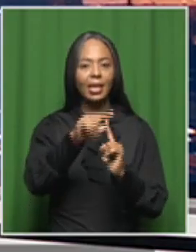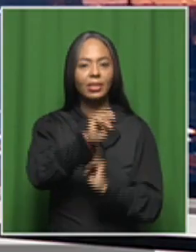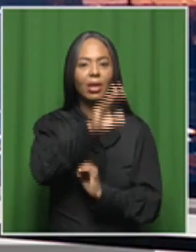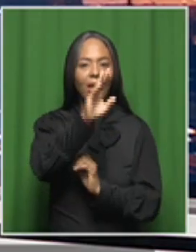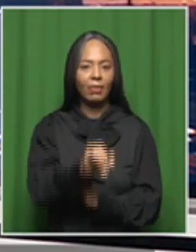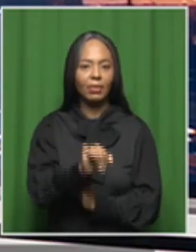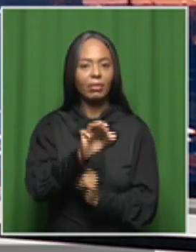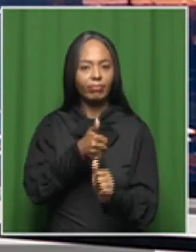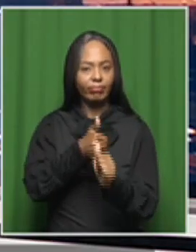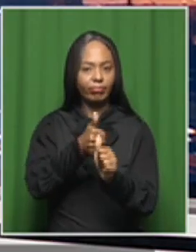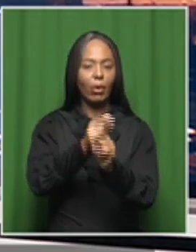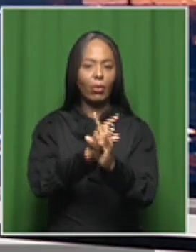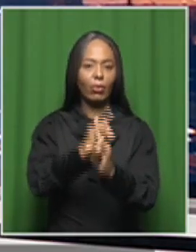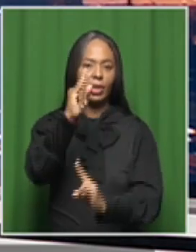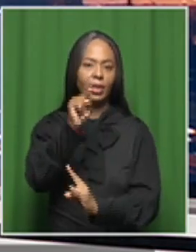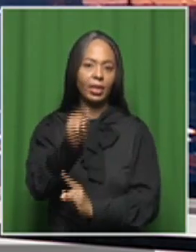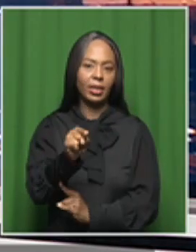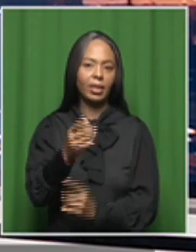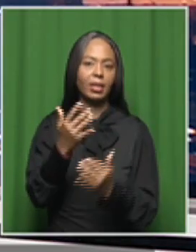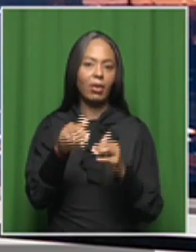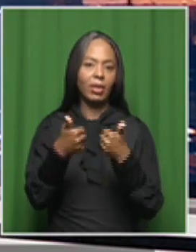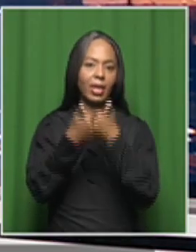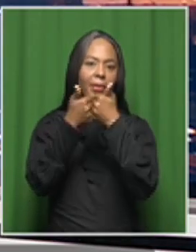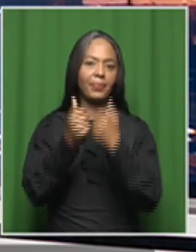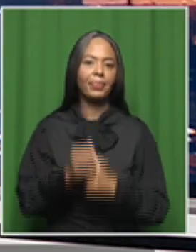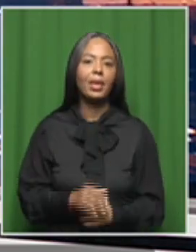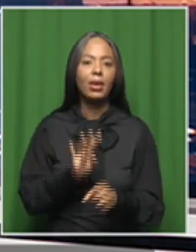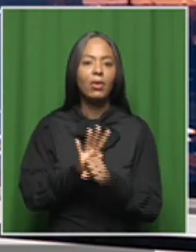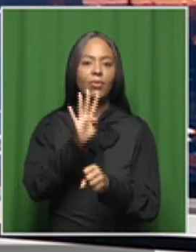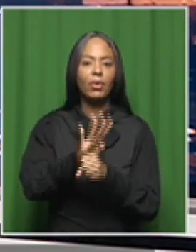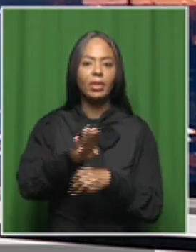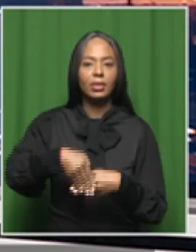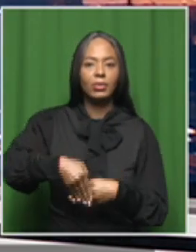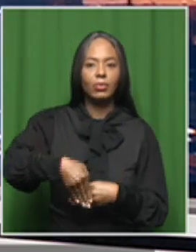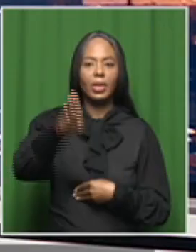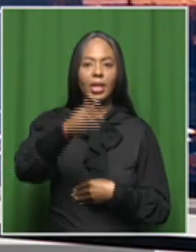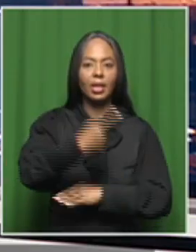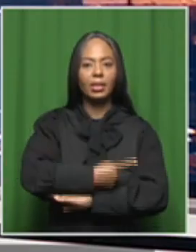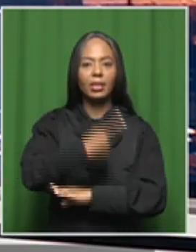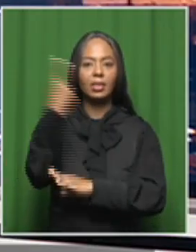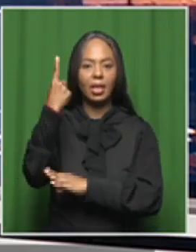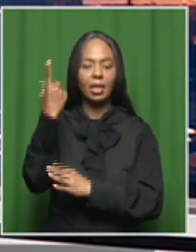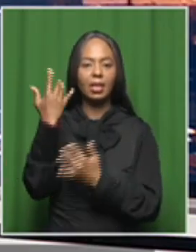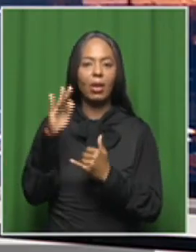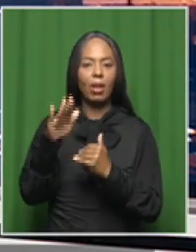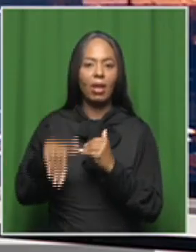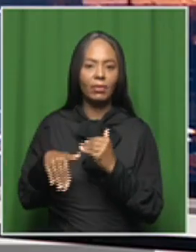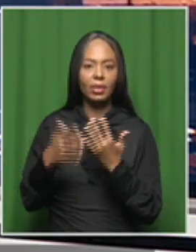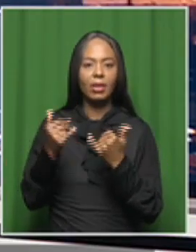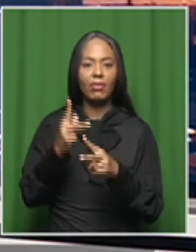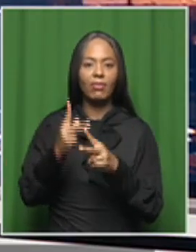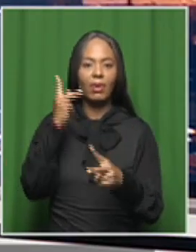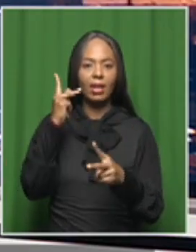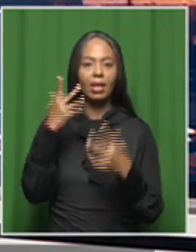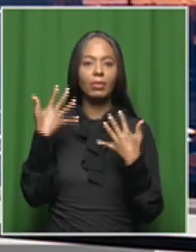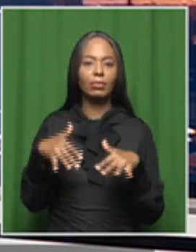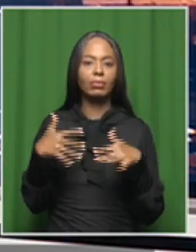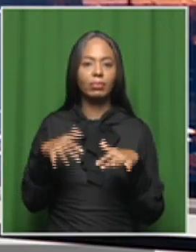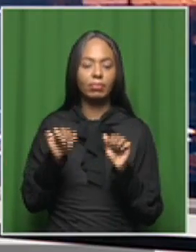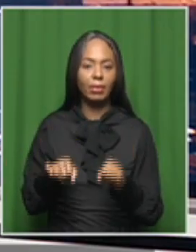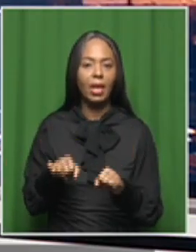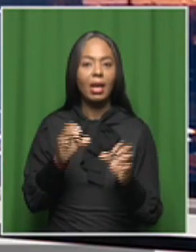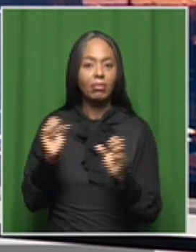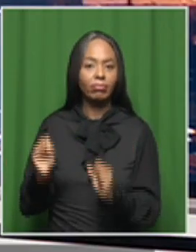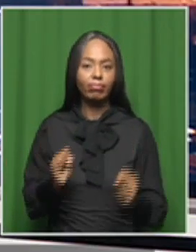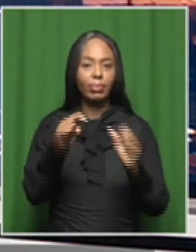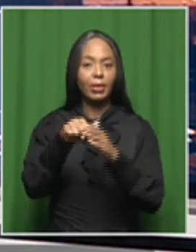chase in order to win the match. A second successive 14-wicket day left the final fascinatingly poised. Now, to talk about